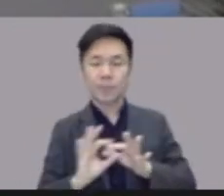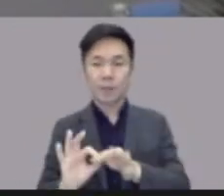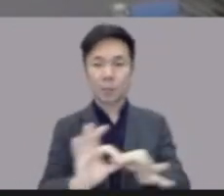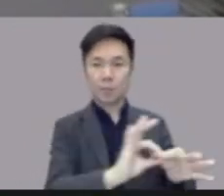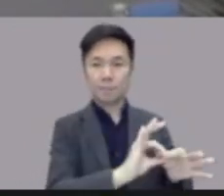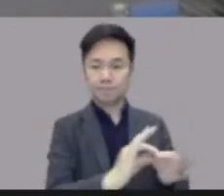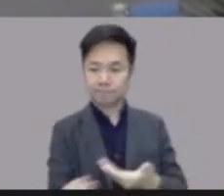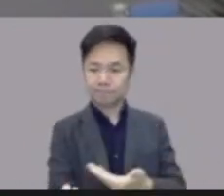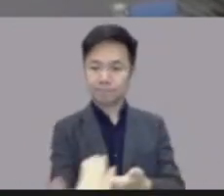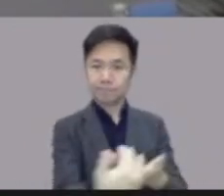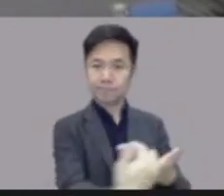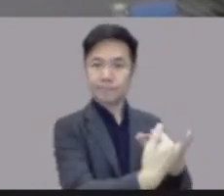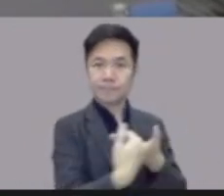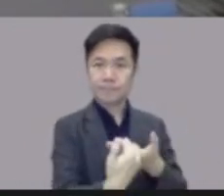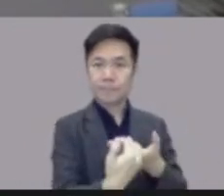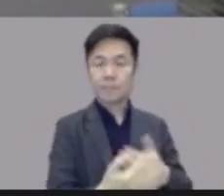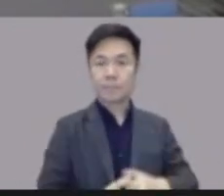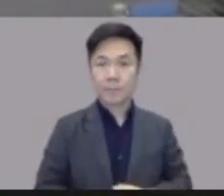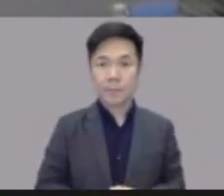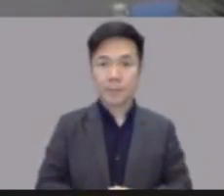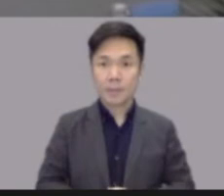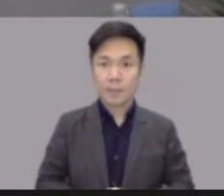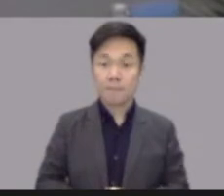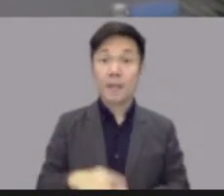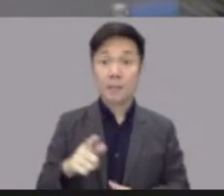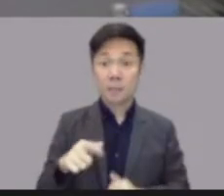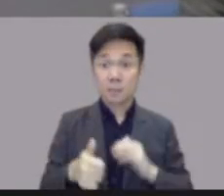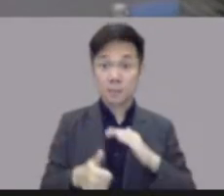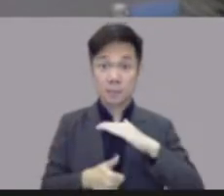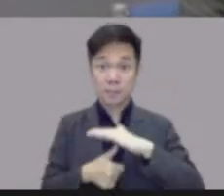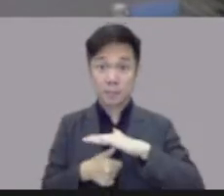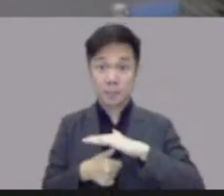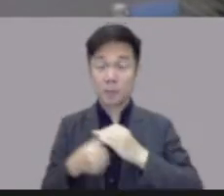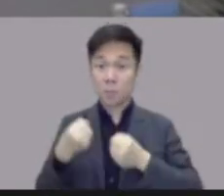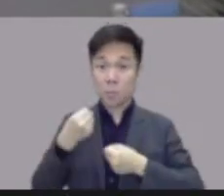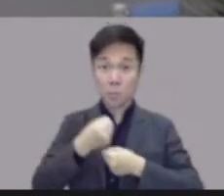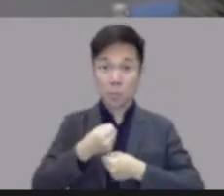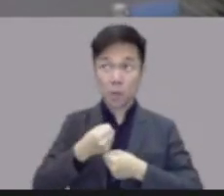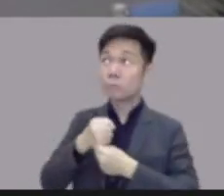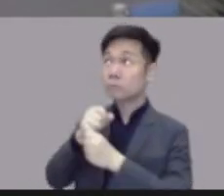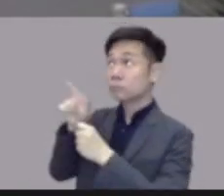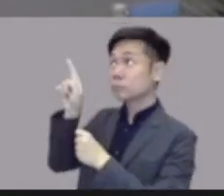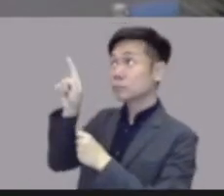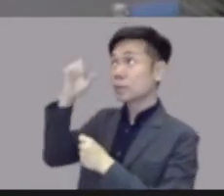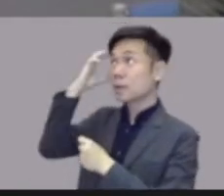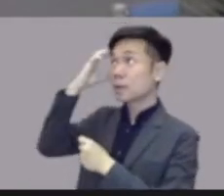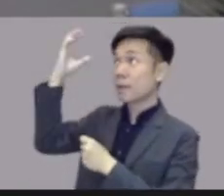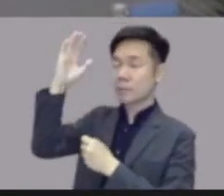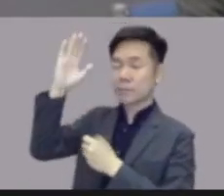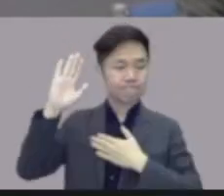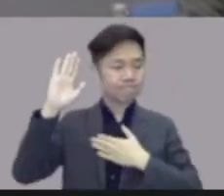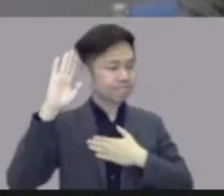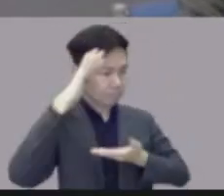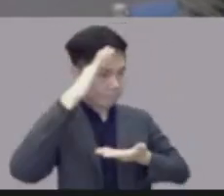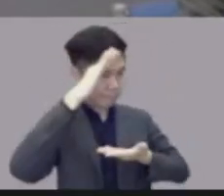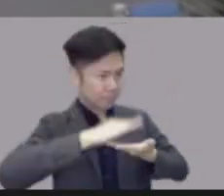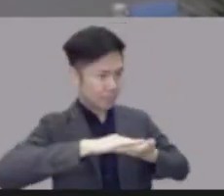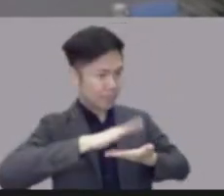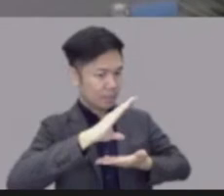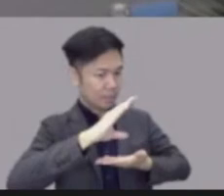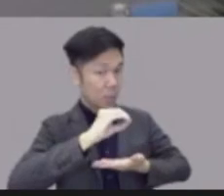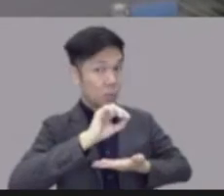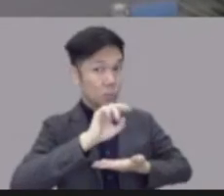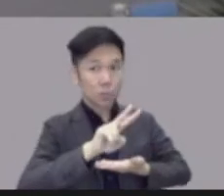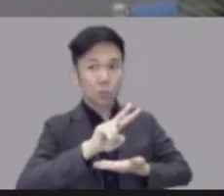takes actions corresponding to the increase of national government's Pledge of the carbon neutrality and intervention more cities in the